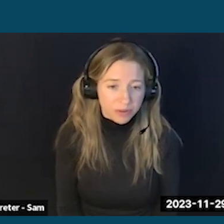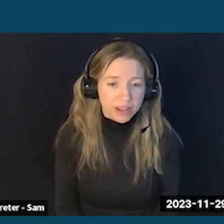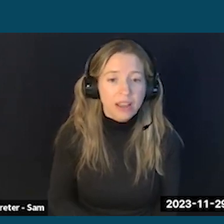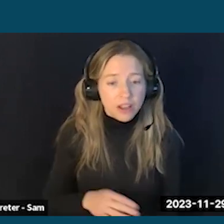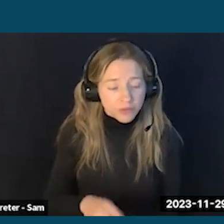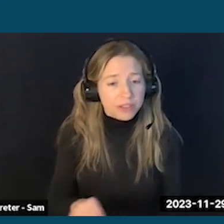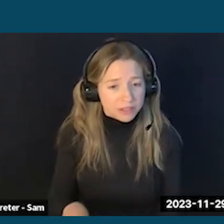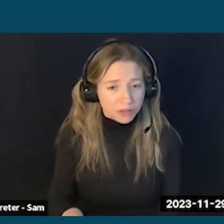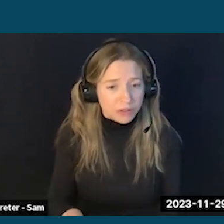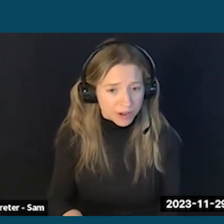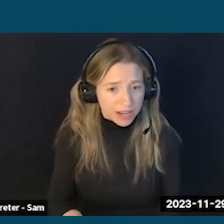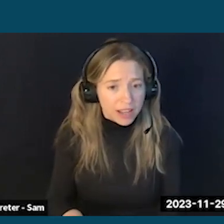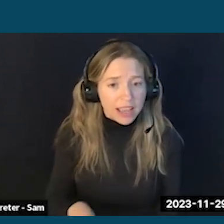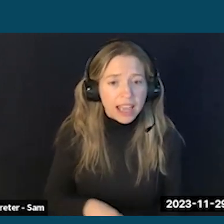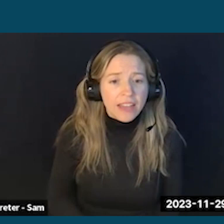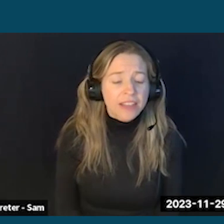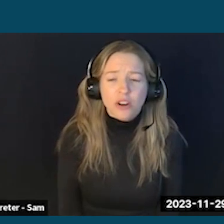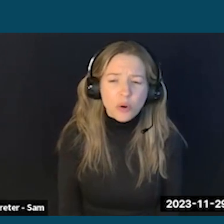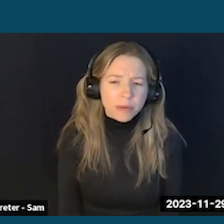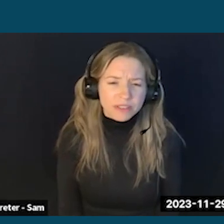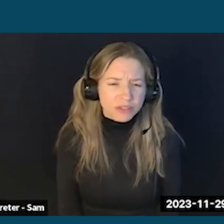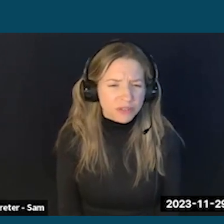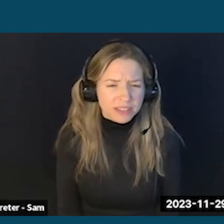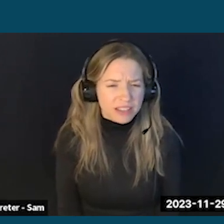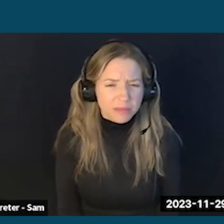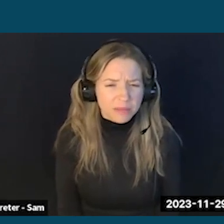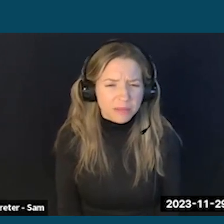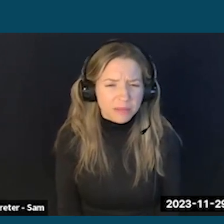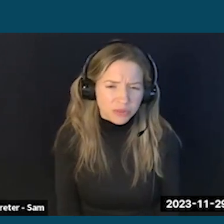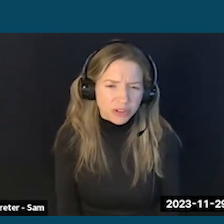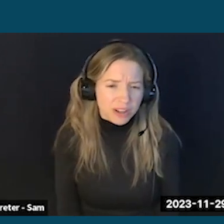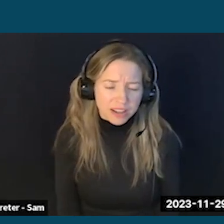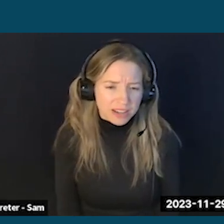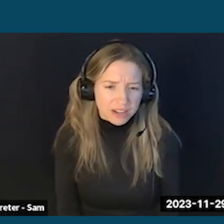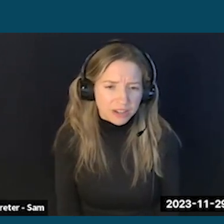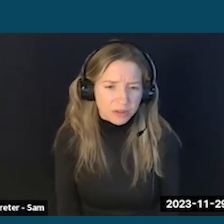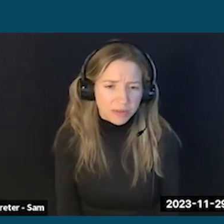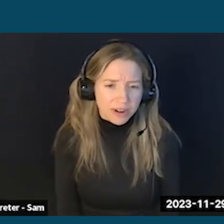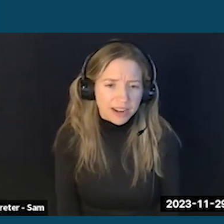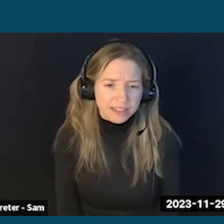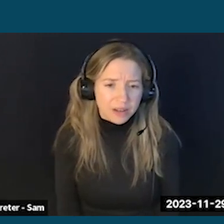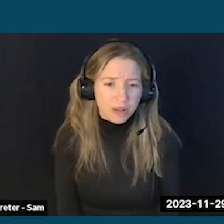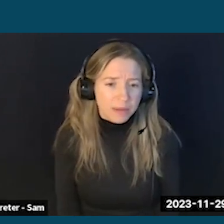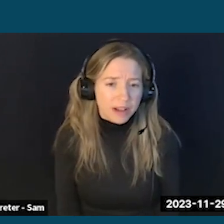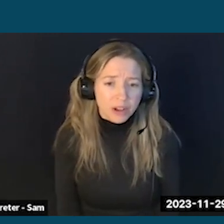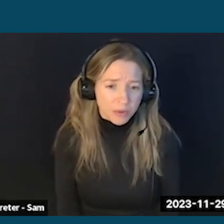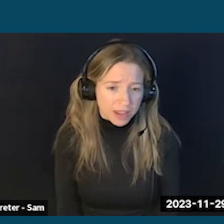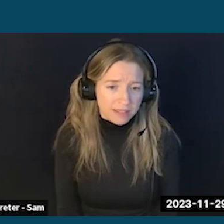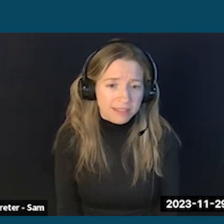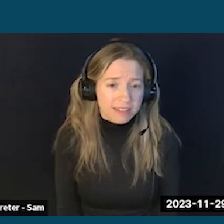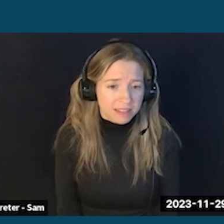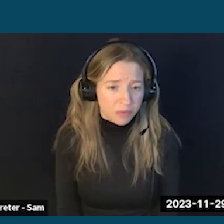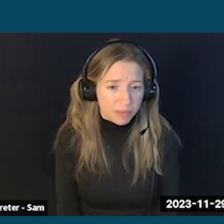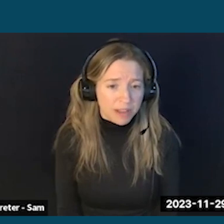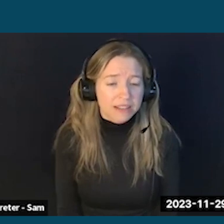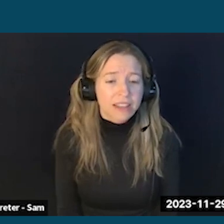this surgery. And they said, oh, but the surgery is going to be really short. You're not going to need an interpreter. And I said, well, I'm not going